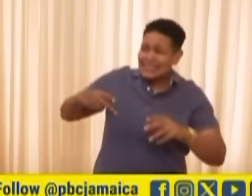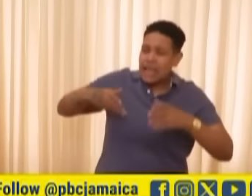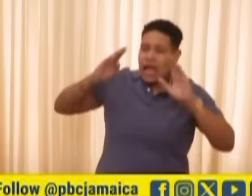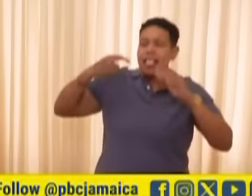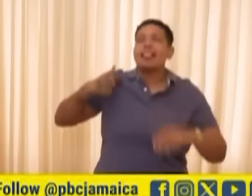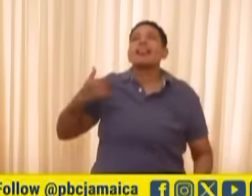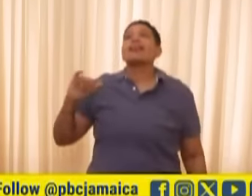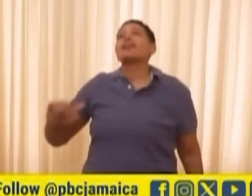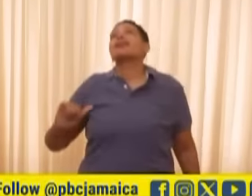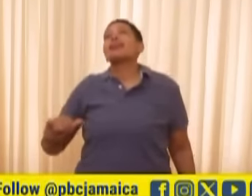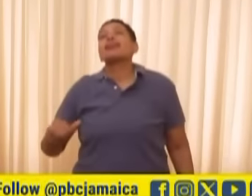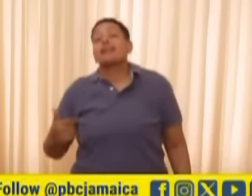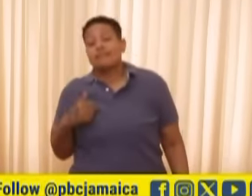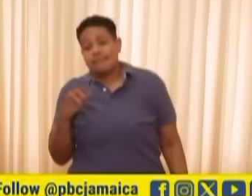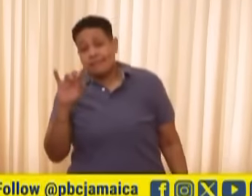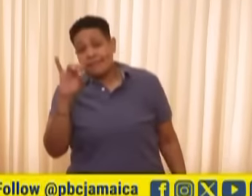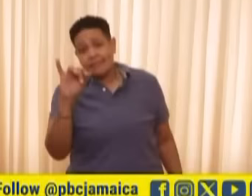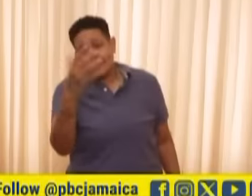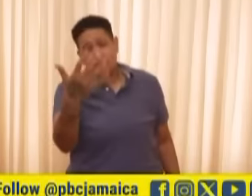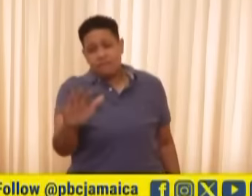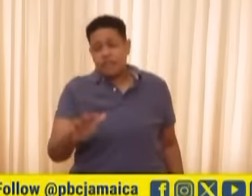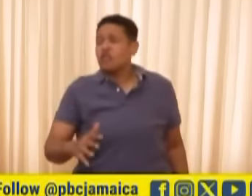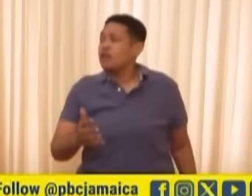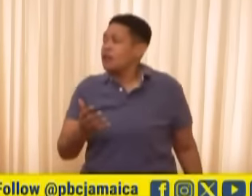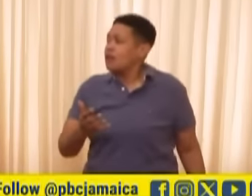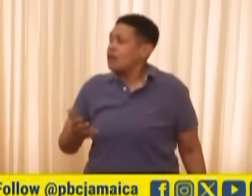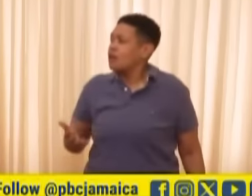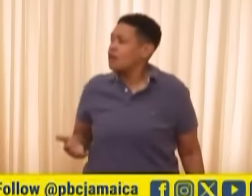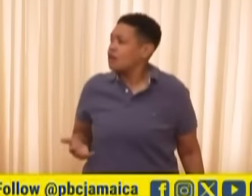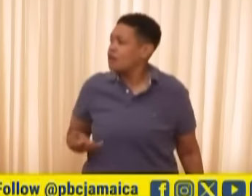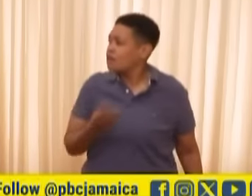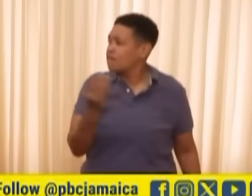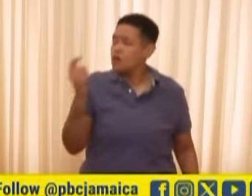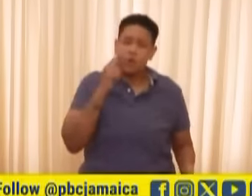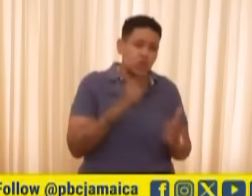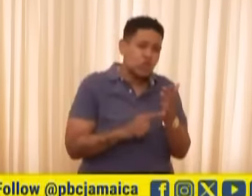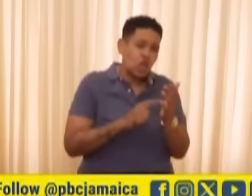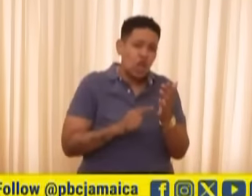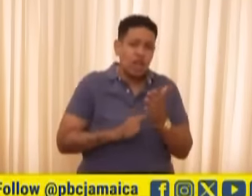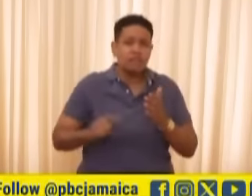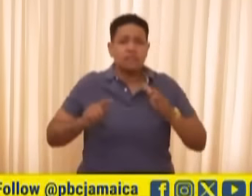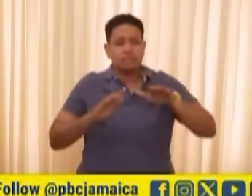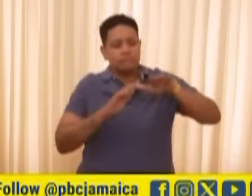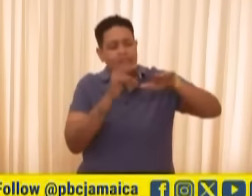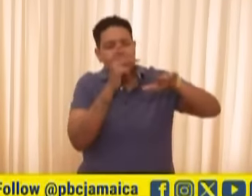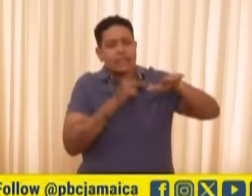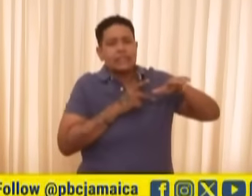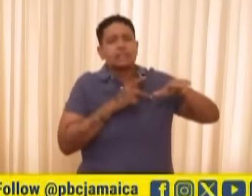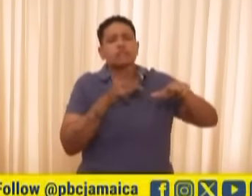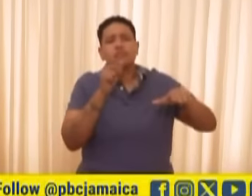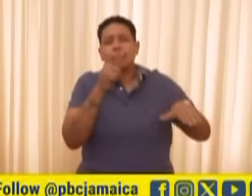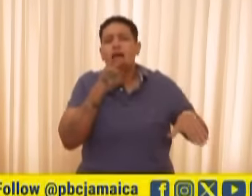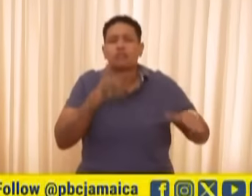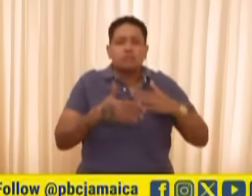did a few surveys across the corporate here this morning,